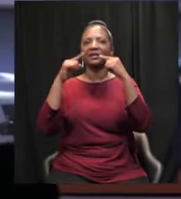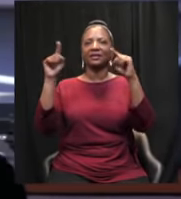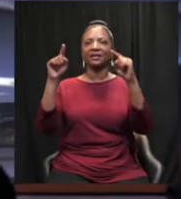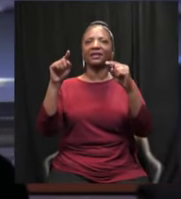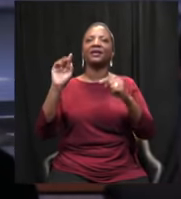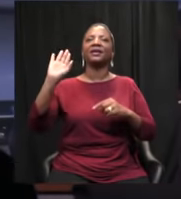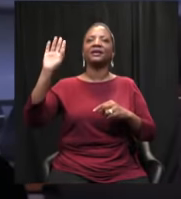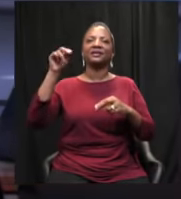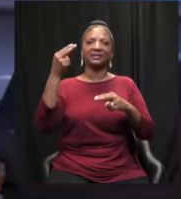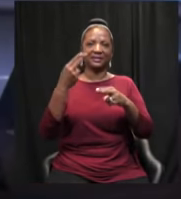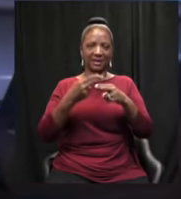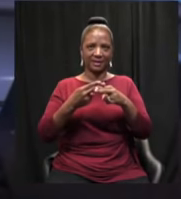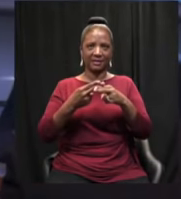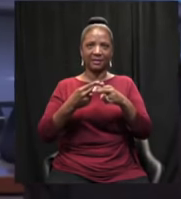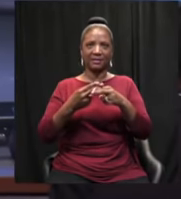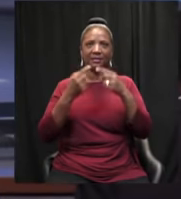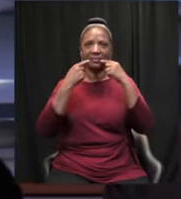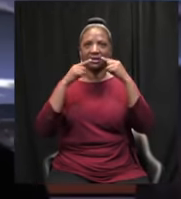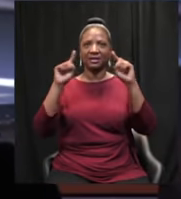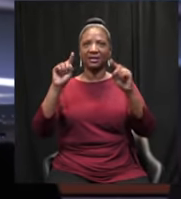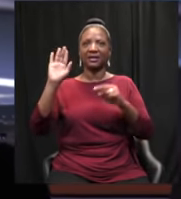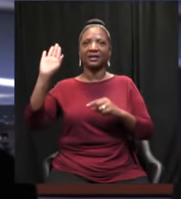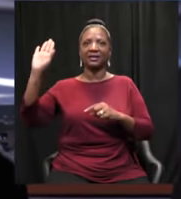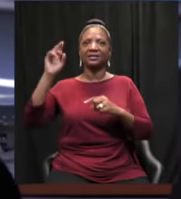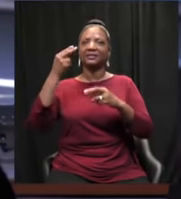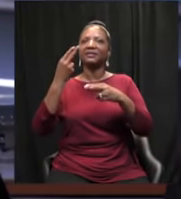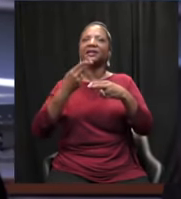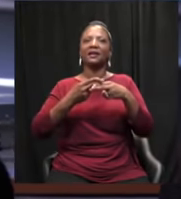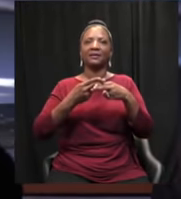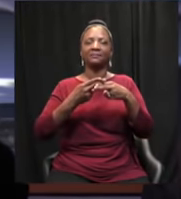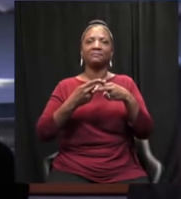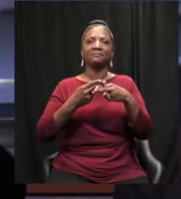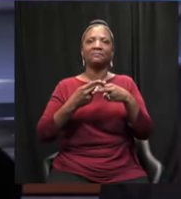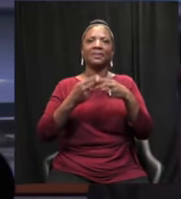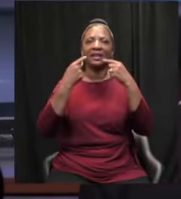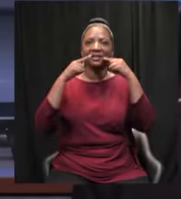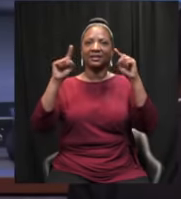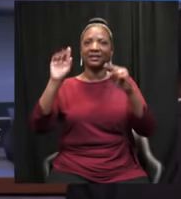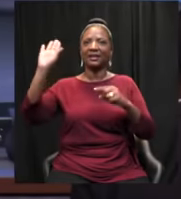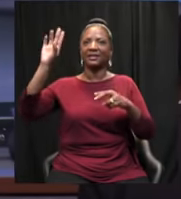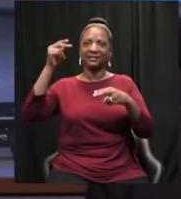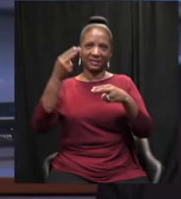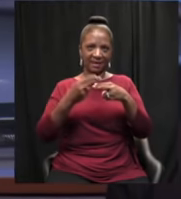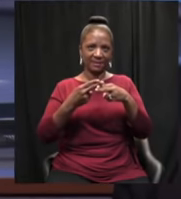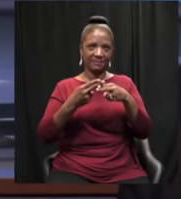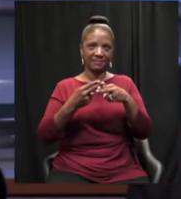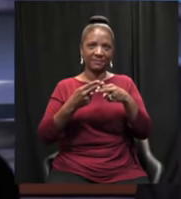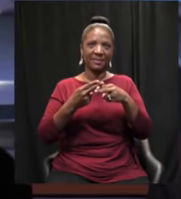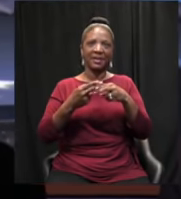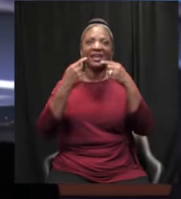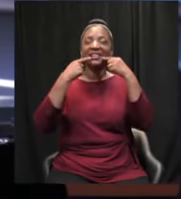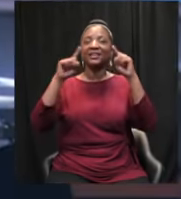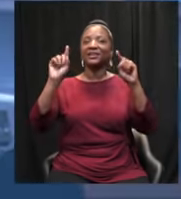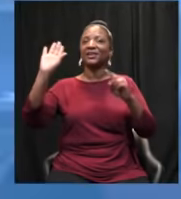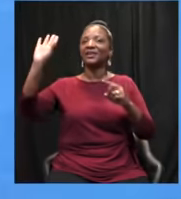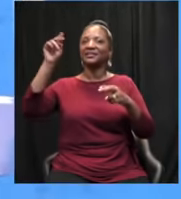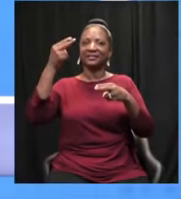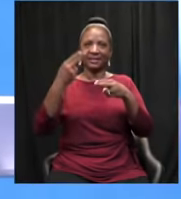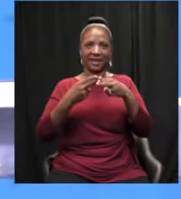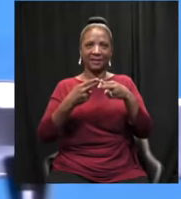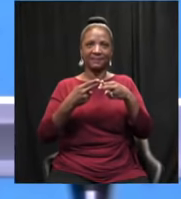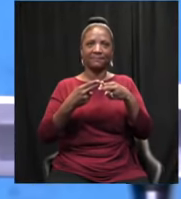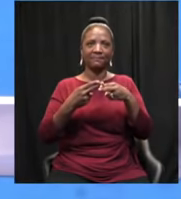his name. Call his name. Call his name. Come on, call his name. Call his name. Call his name. Call his